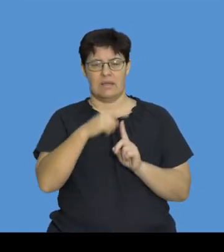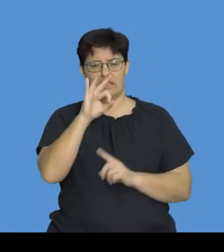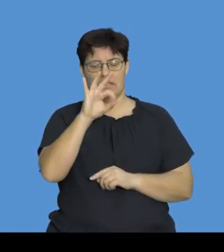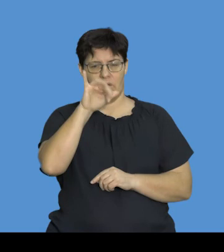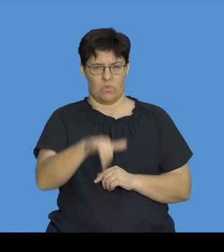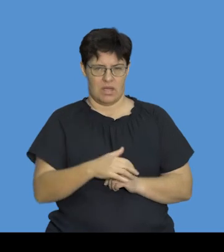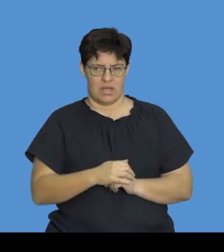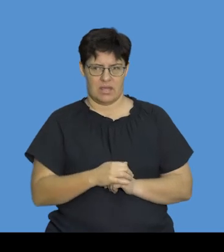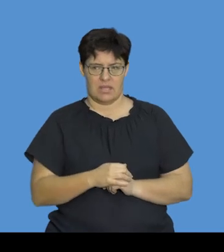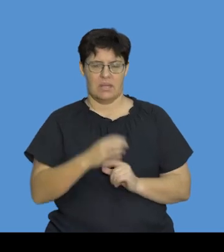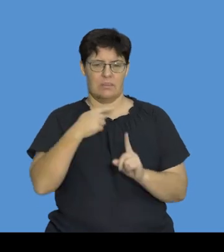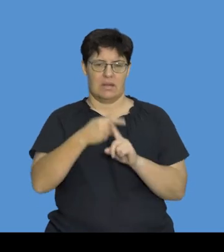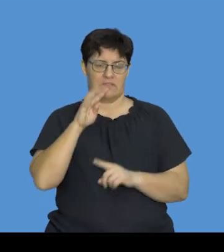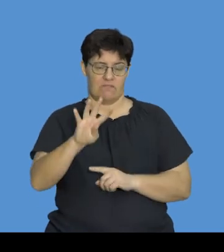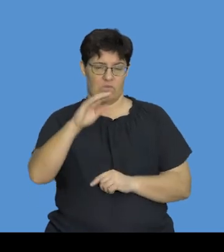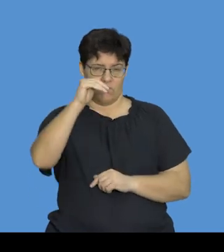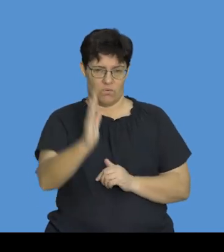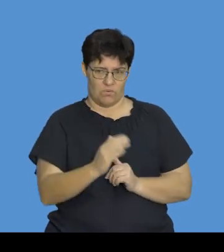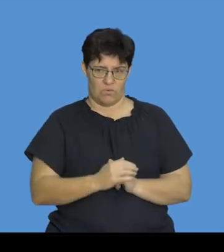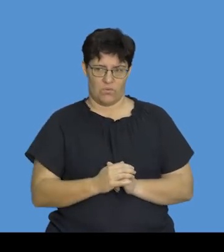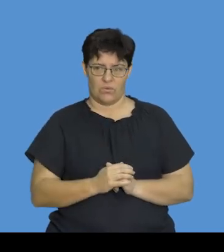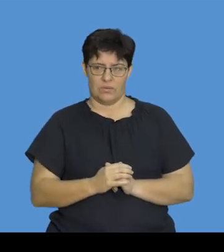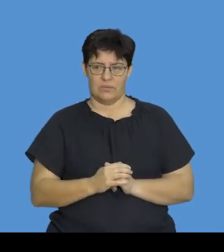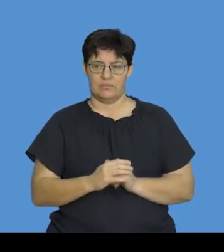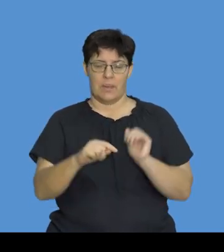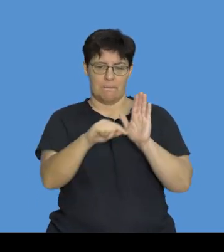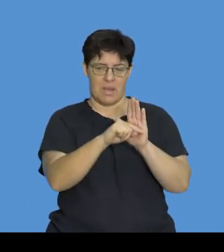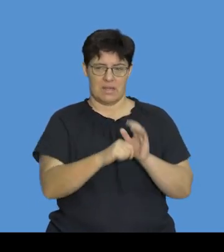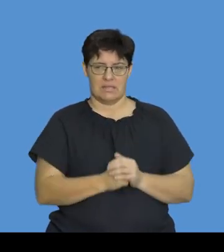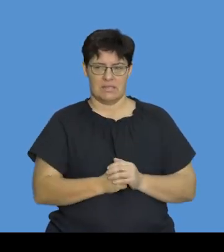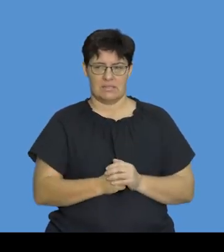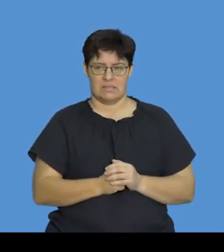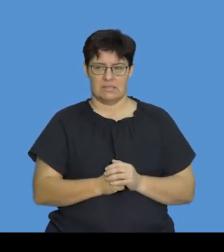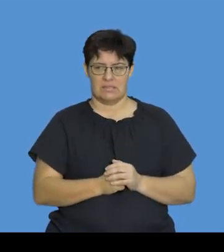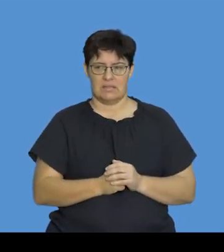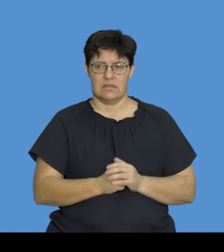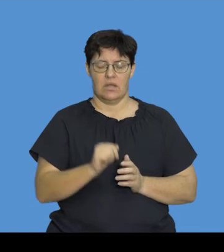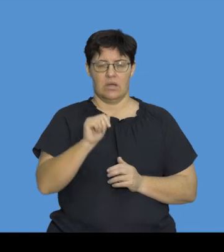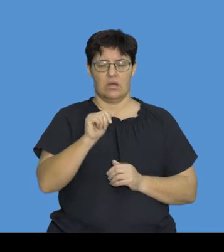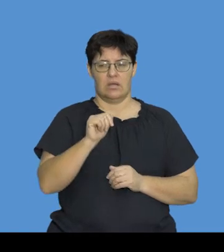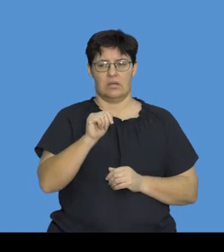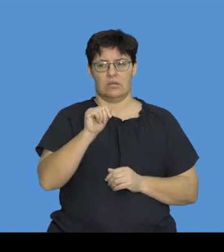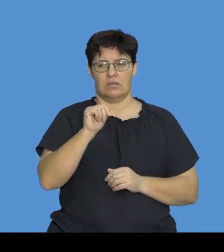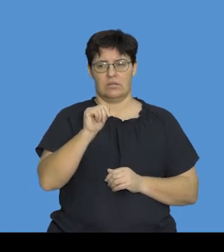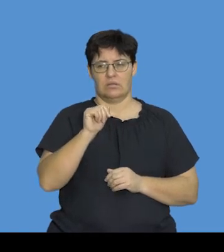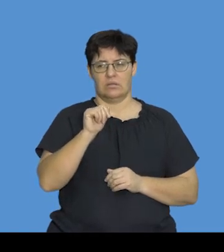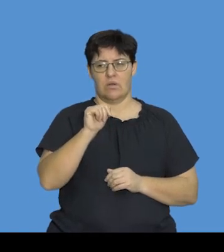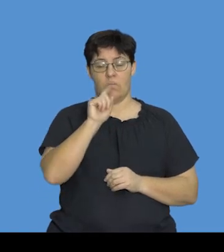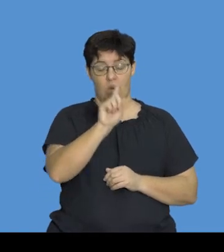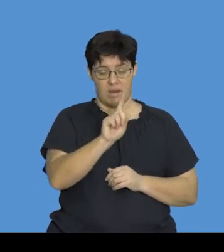plus 3y plus 4, and then minus the 1